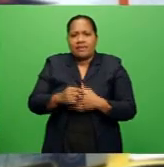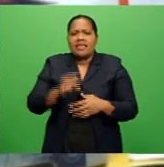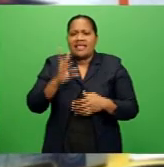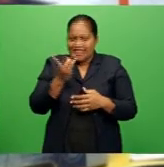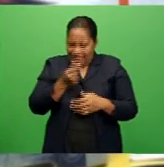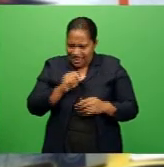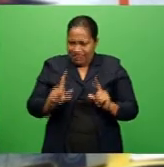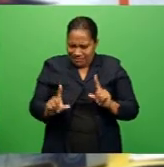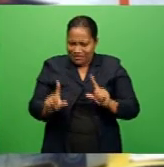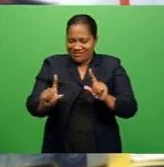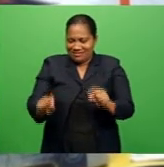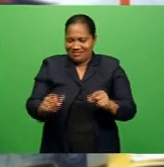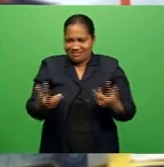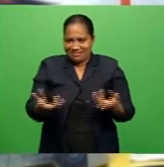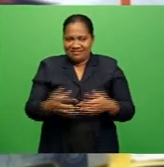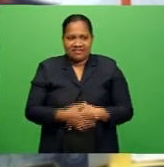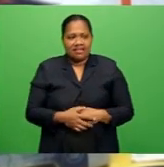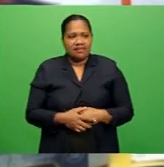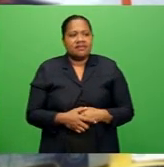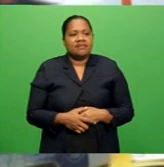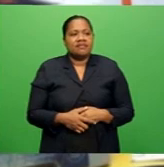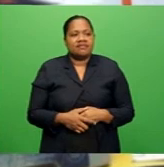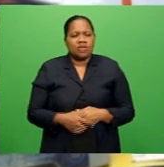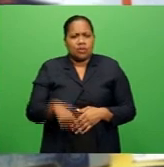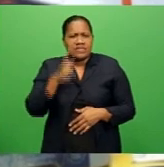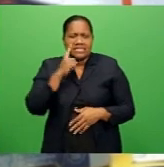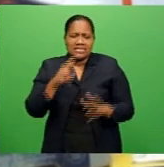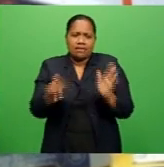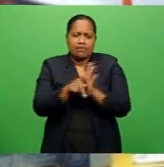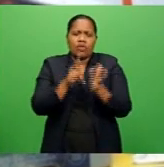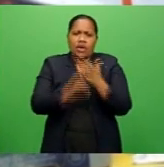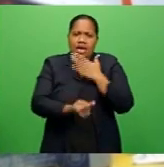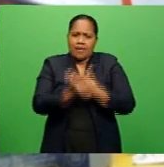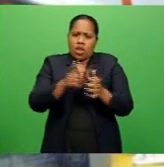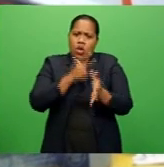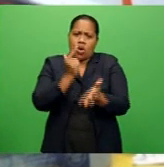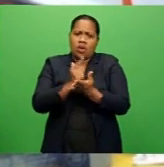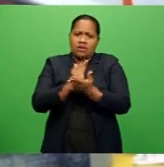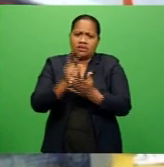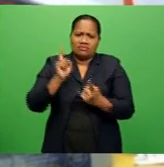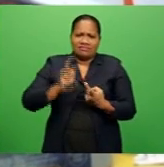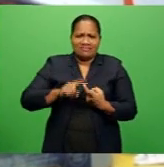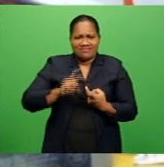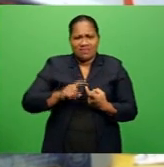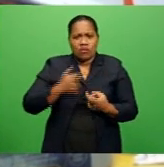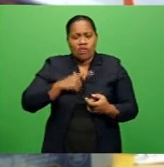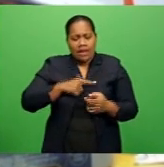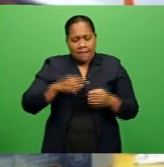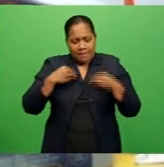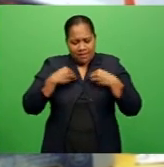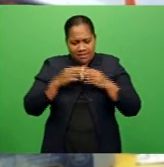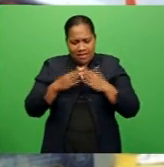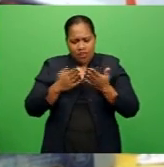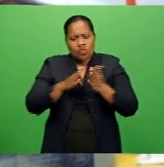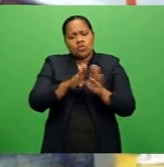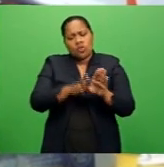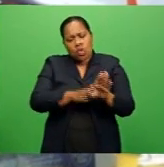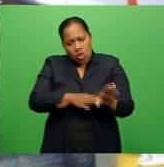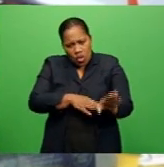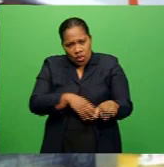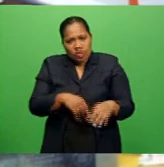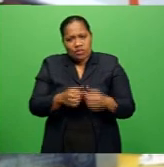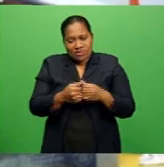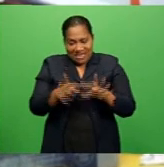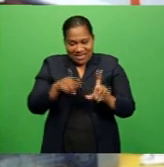The sale, I've seen the prices, a lot of people are marked down because the business has been slow during the starting of the year due to COVID.